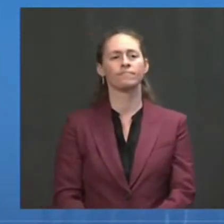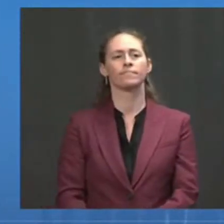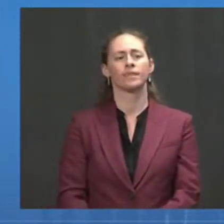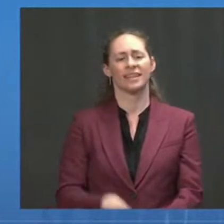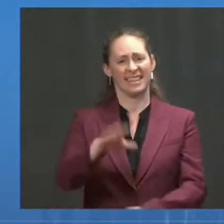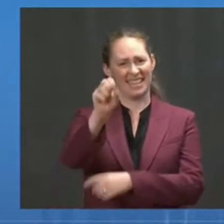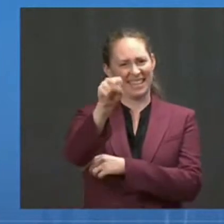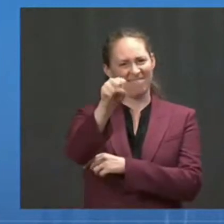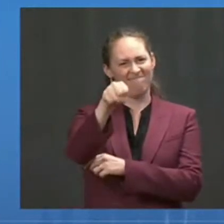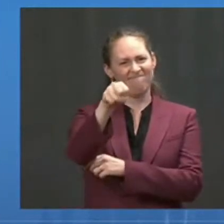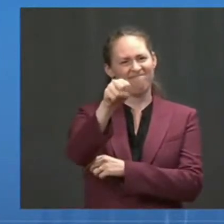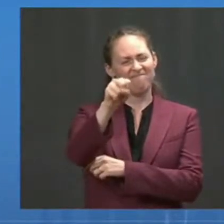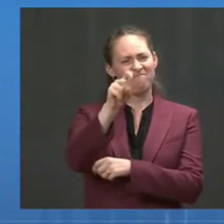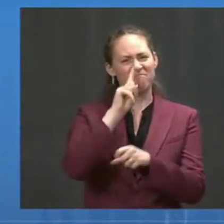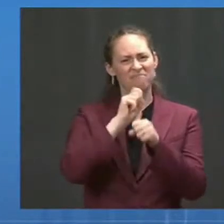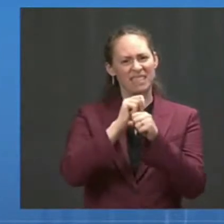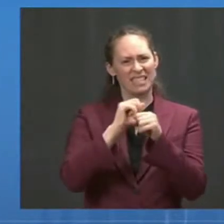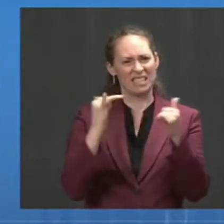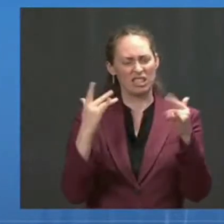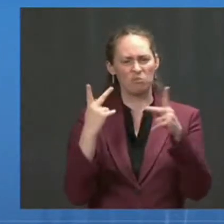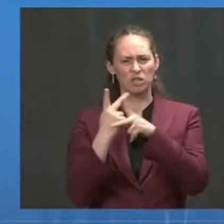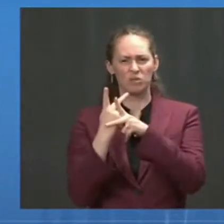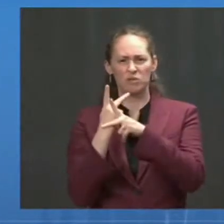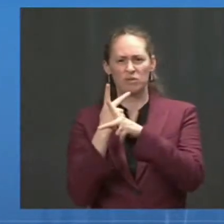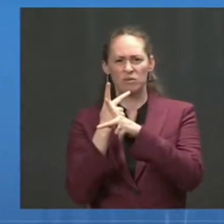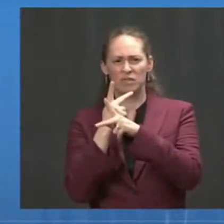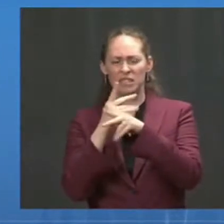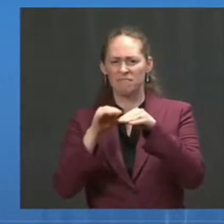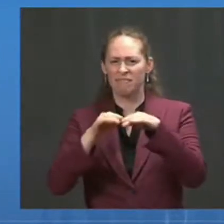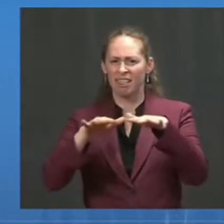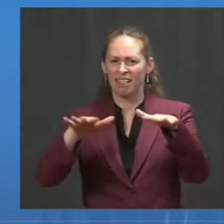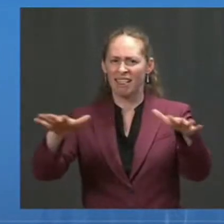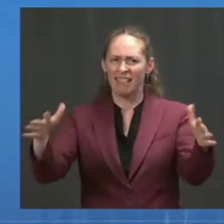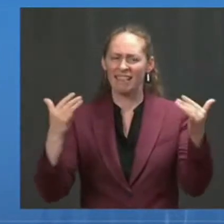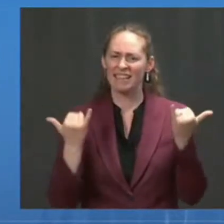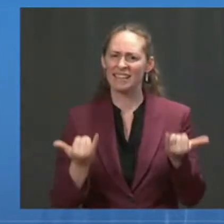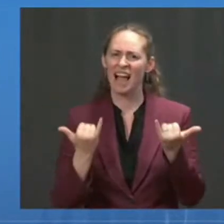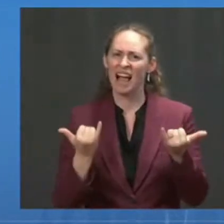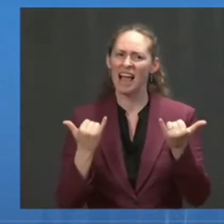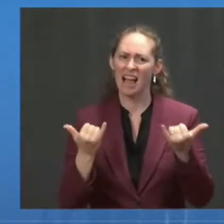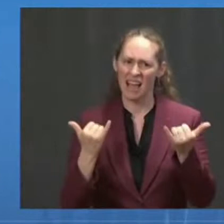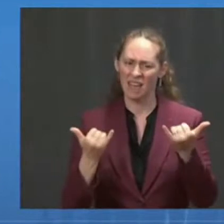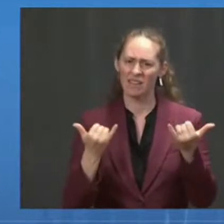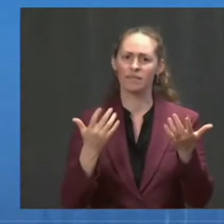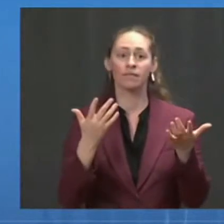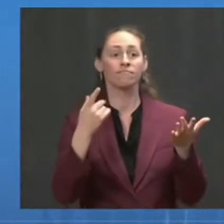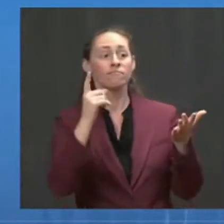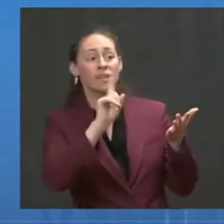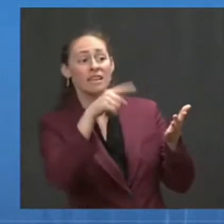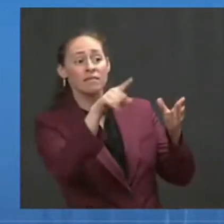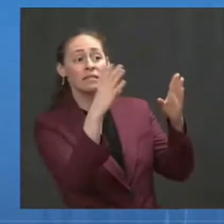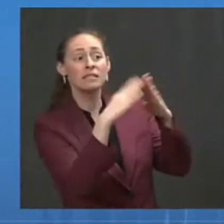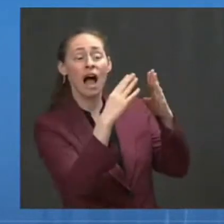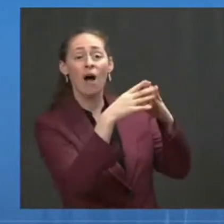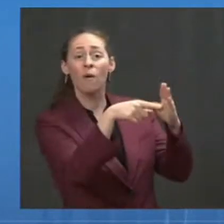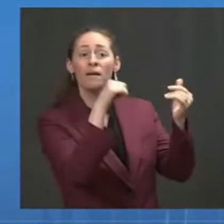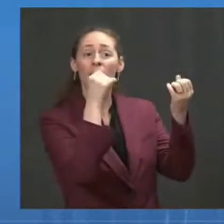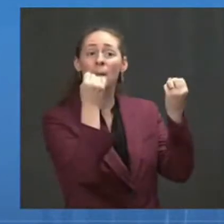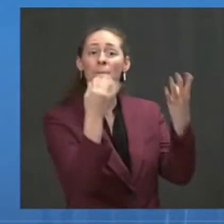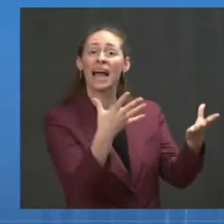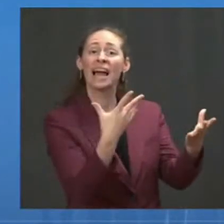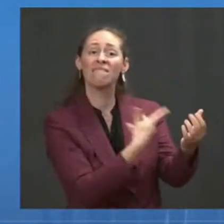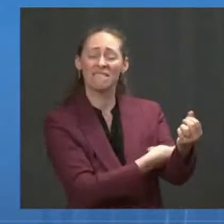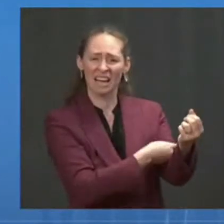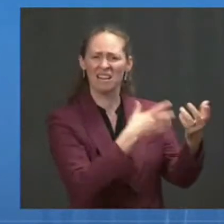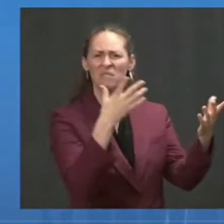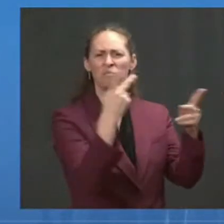with cases concentrated in communities with lower vaccination rates. In the past week, Florida